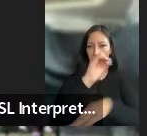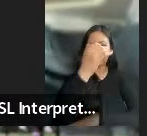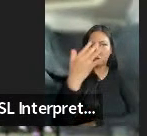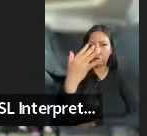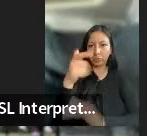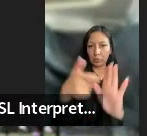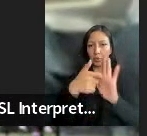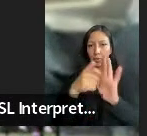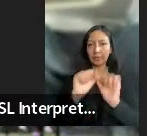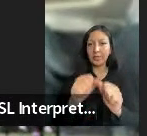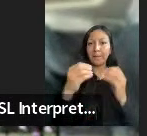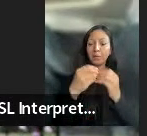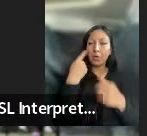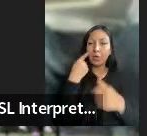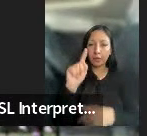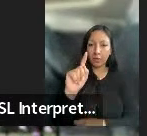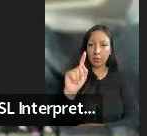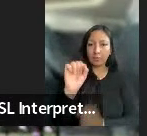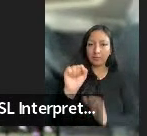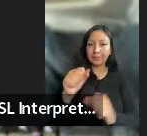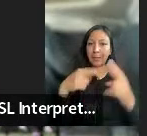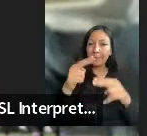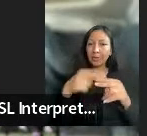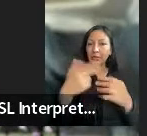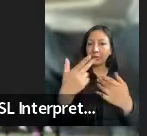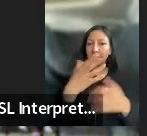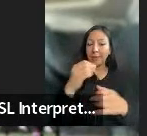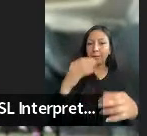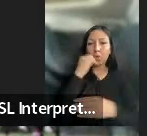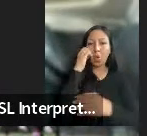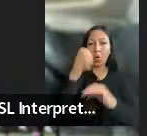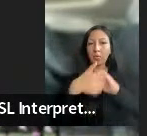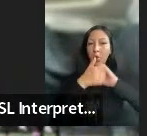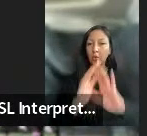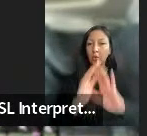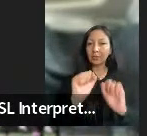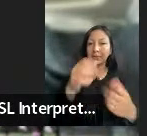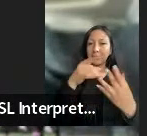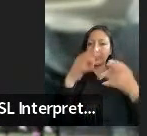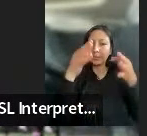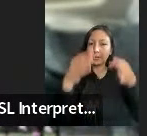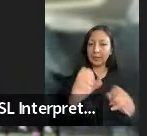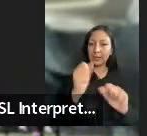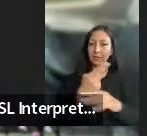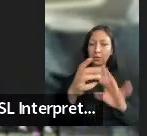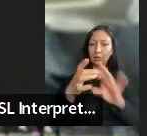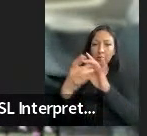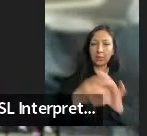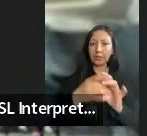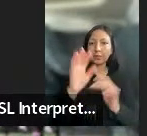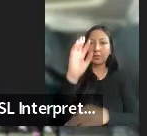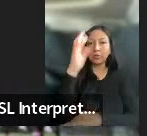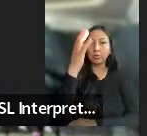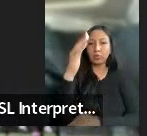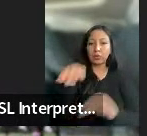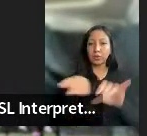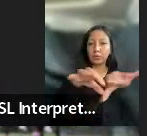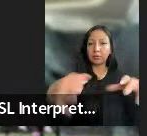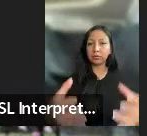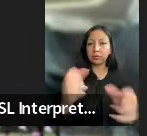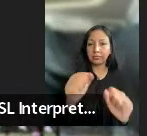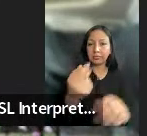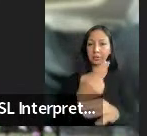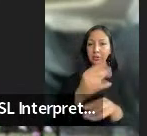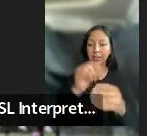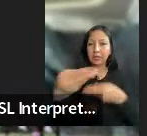to allow for building and homeowners to elect to use connected tree beds, as well as